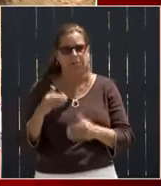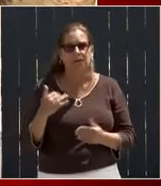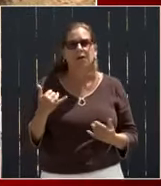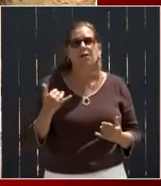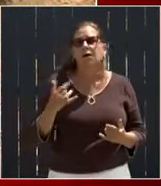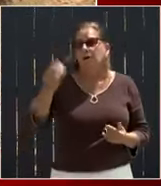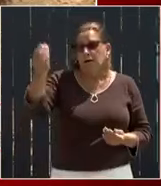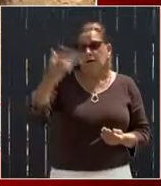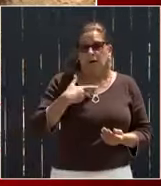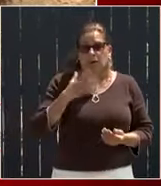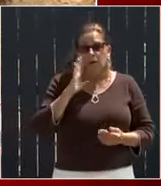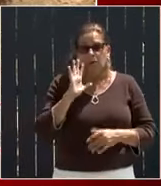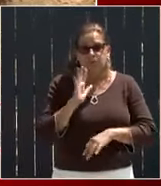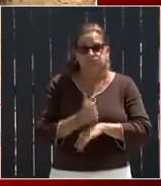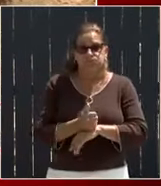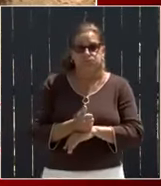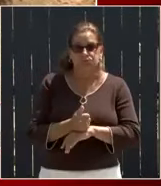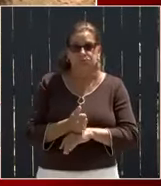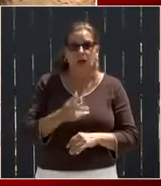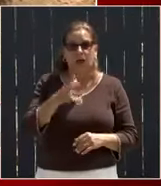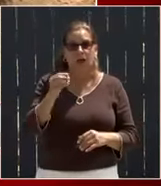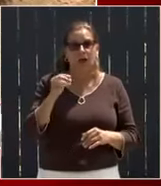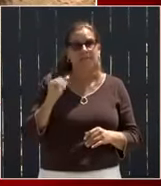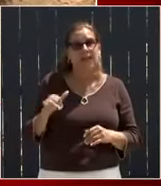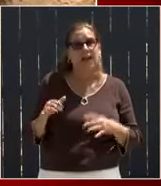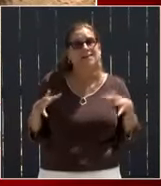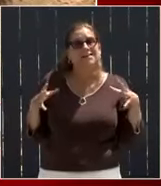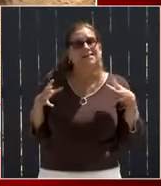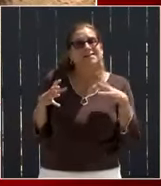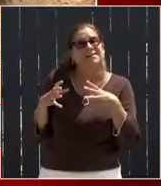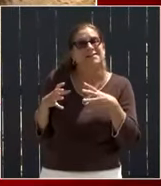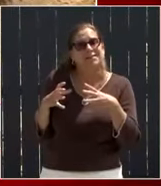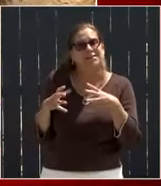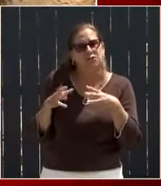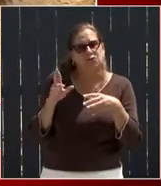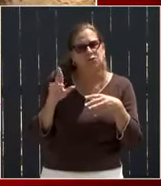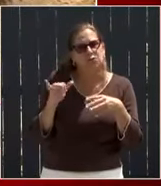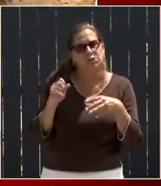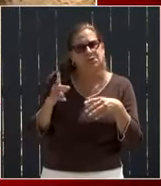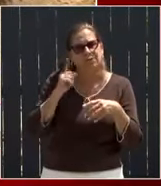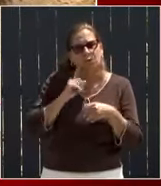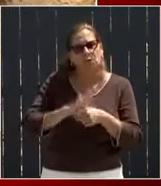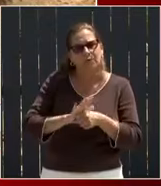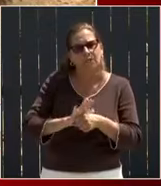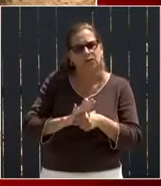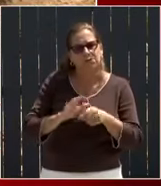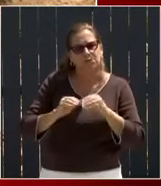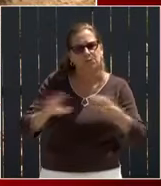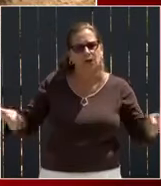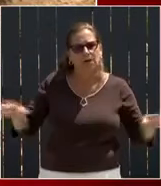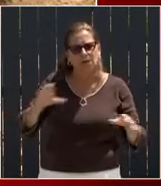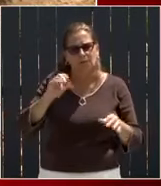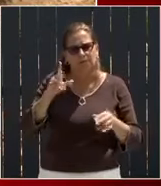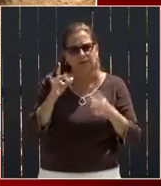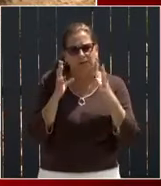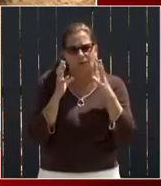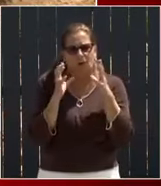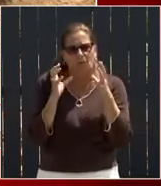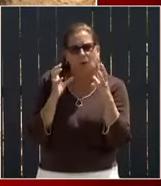risk of COVID. So, this is real. This is more than just this. This is about people's health. It's about people's